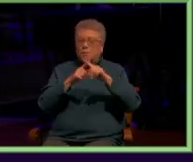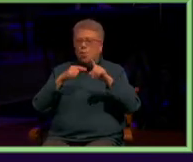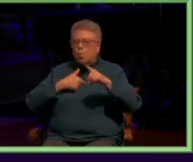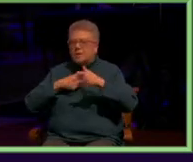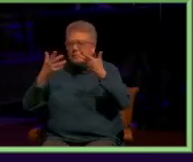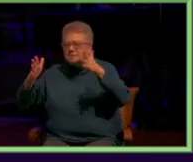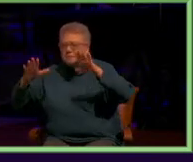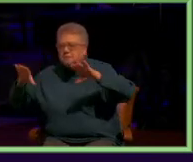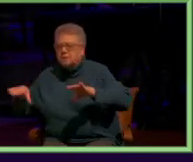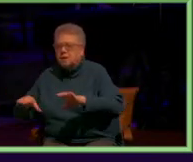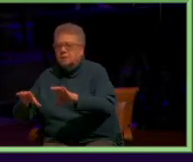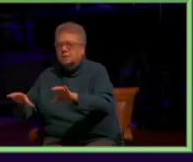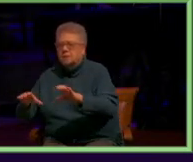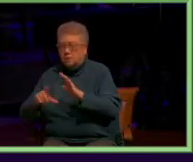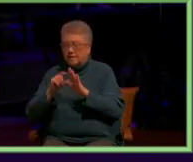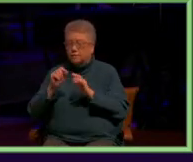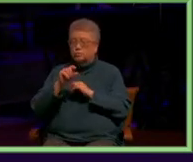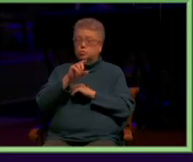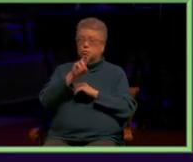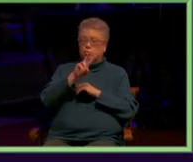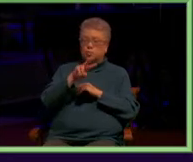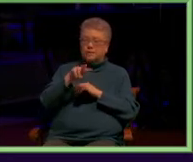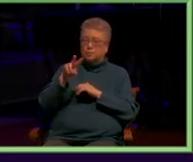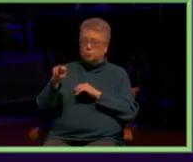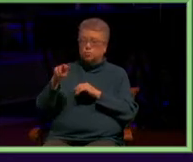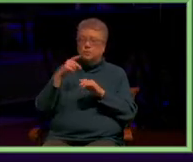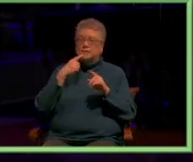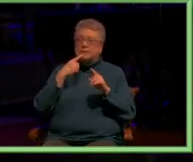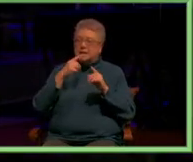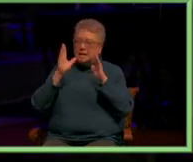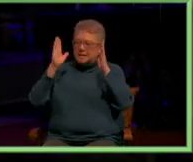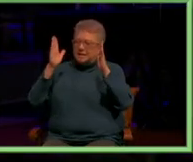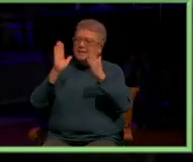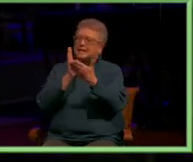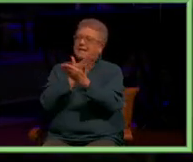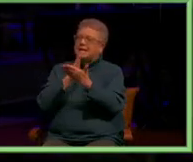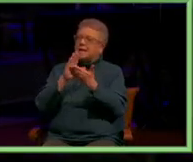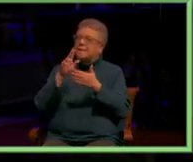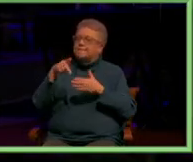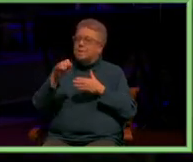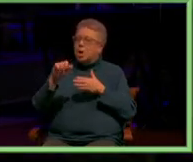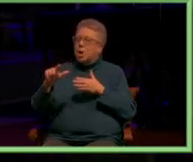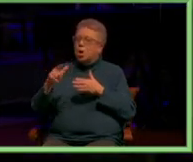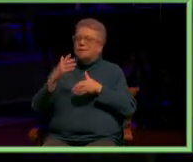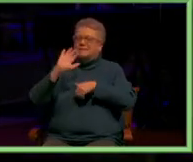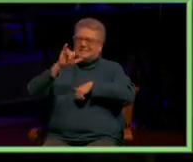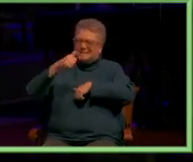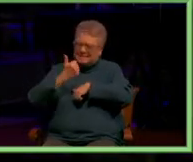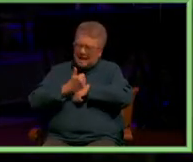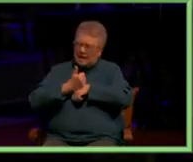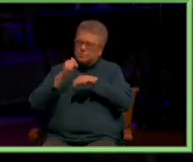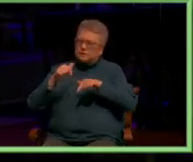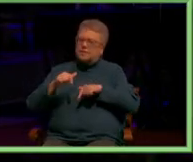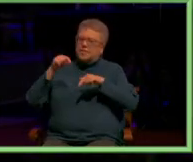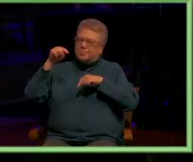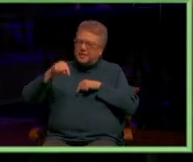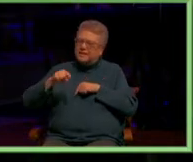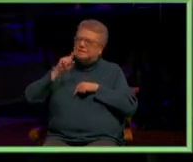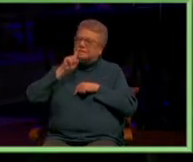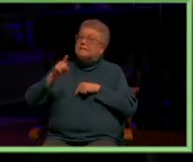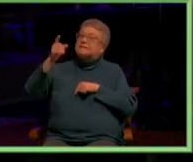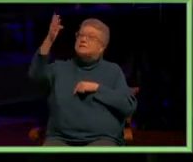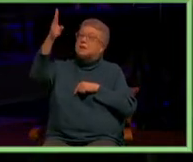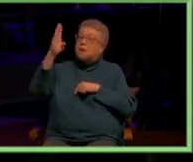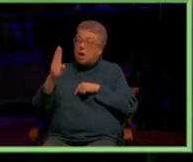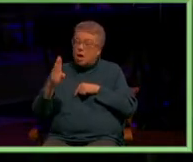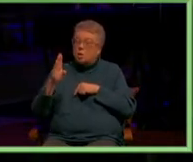text in verse 20 through 22. Listen to this hymn of Christ as Paul is building this case. This is God. What